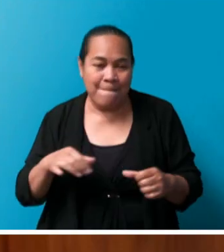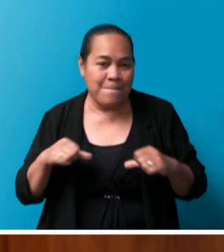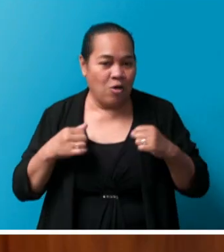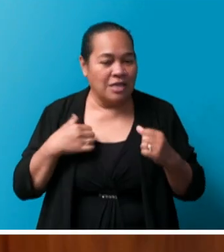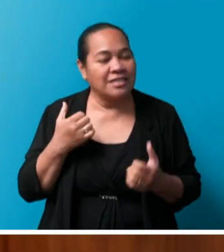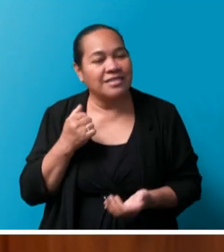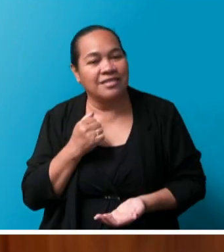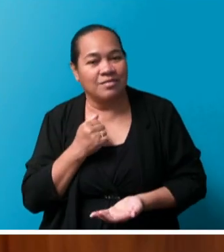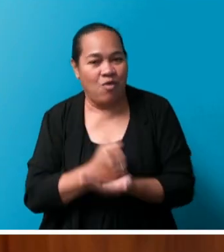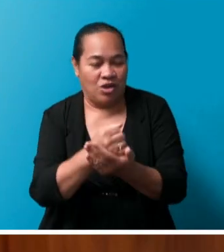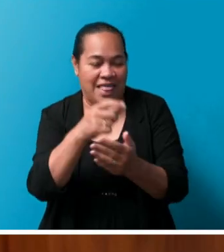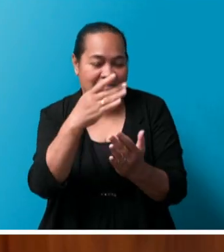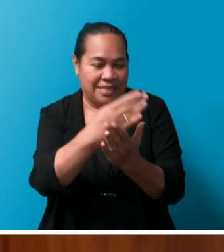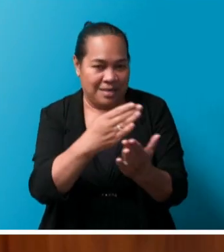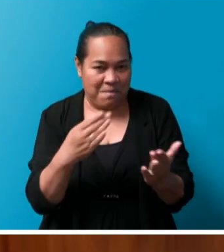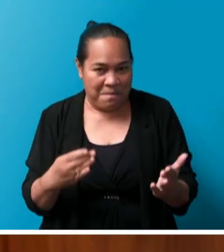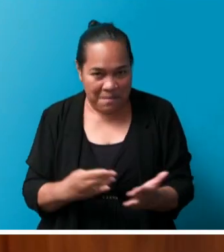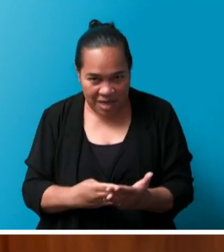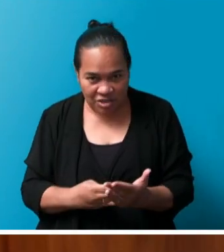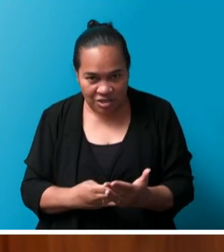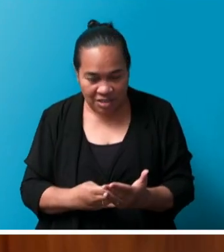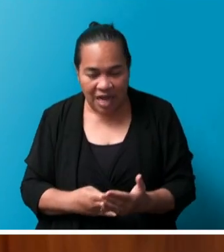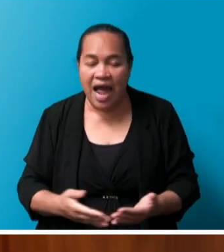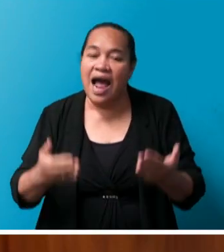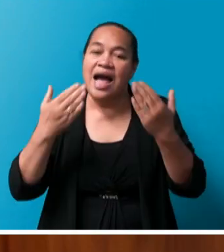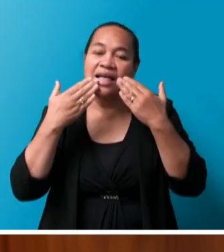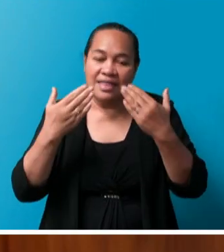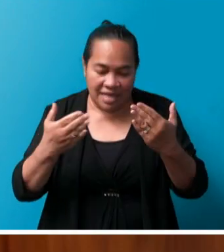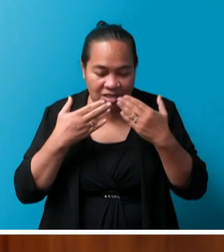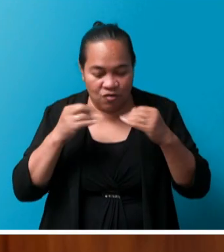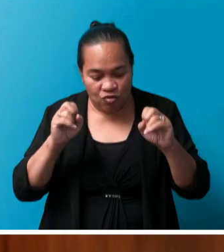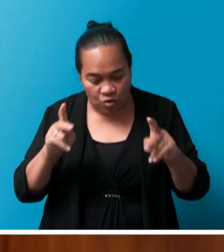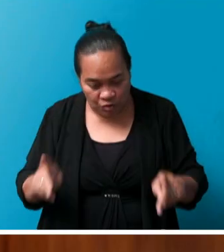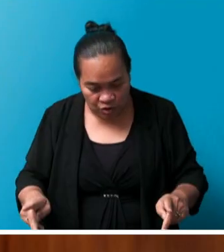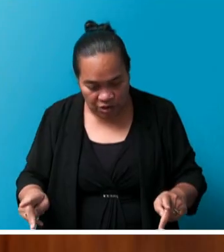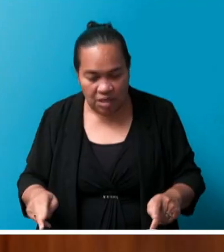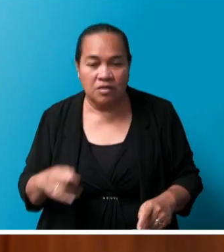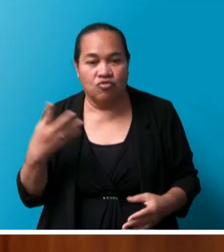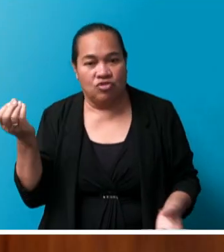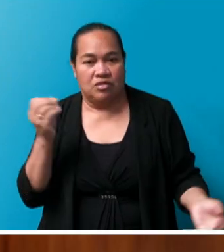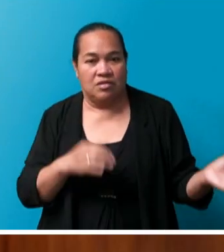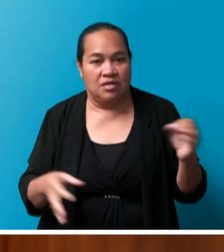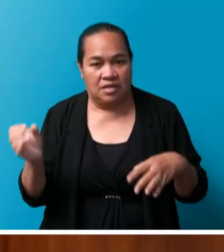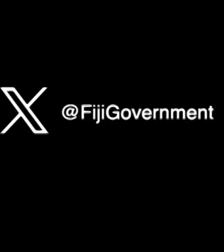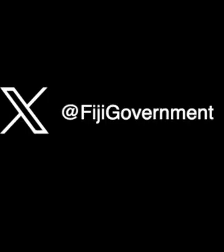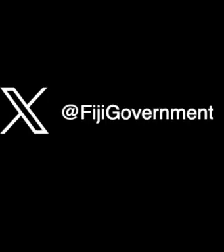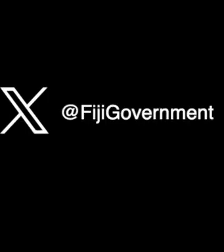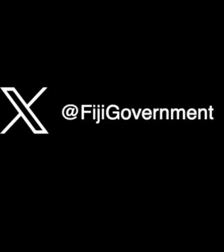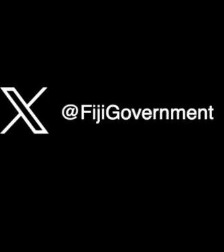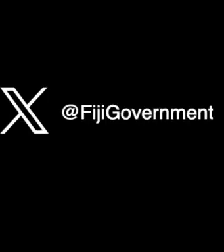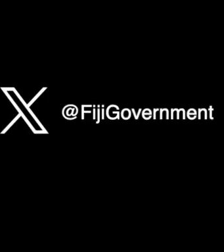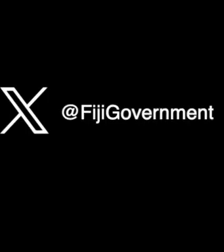support of this budget. Honorable Speaker, I thank you for the opportunity to contribute to this debate. Binaksa ko